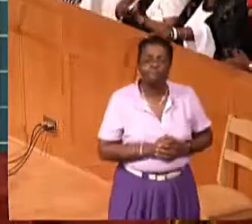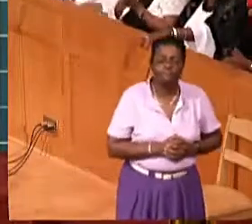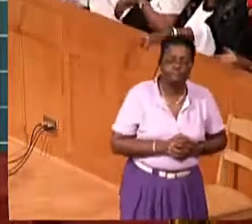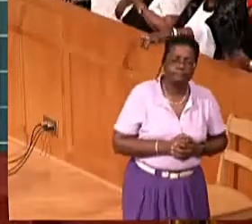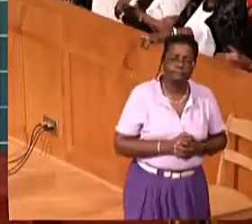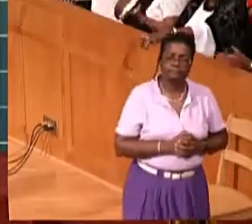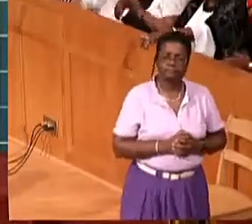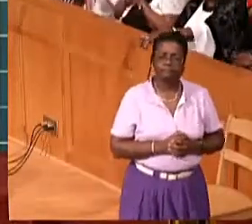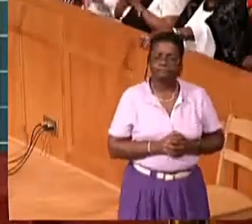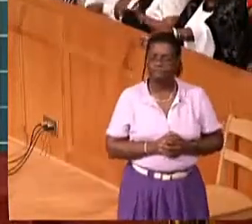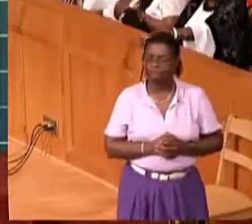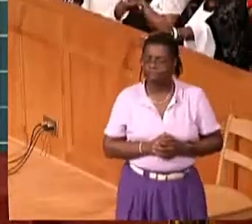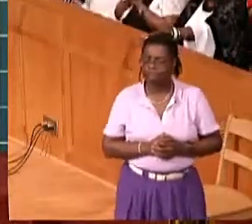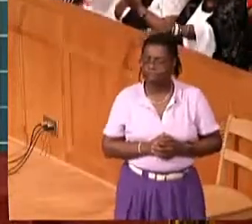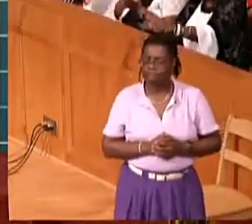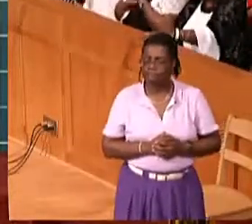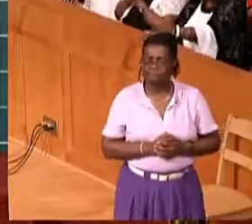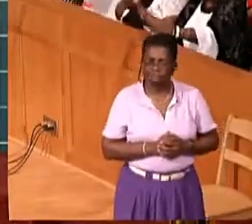everything.